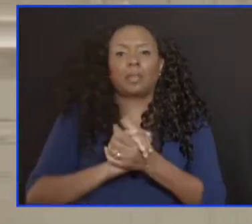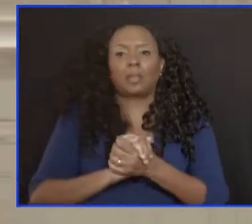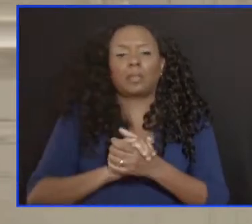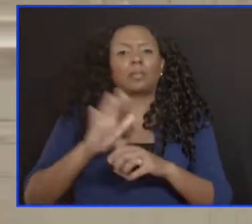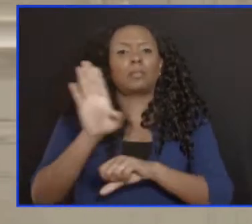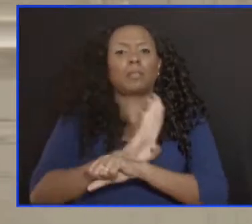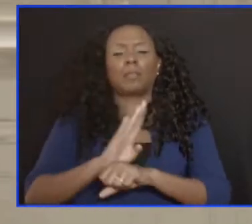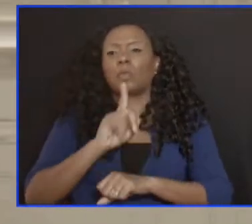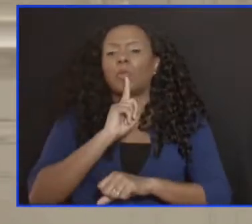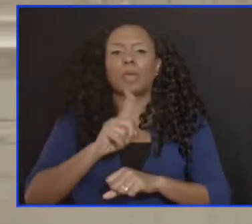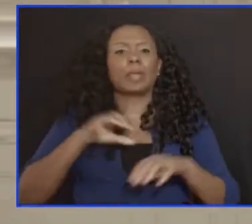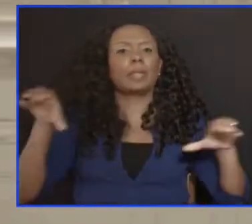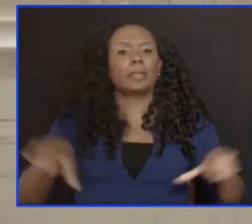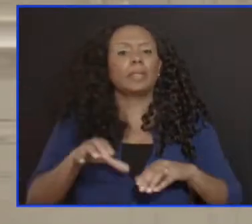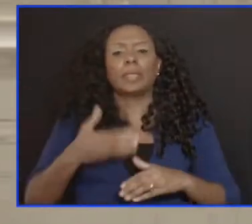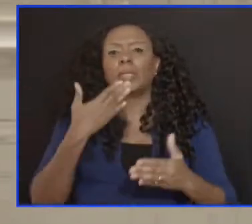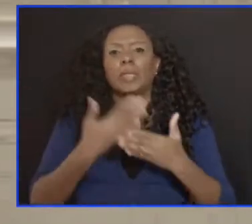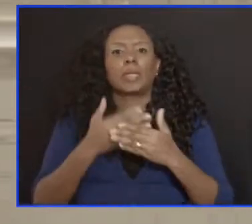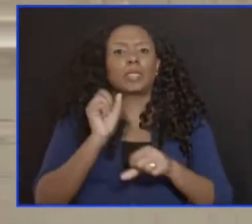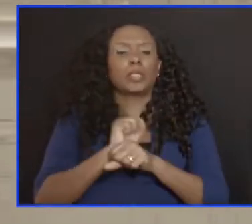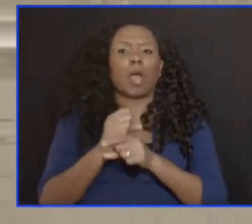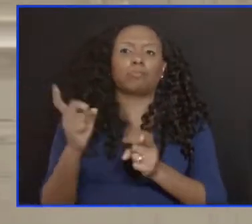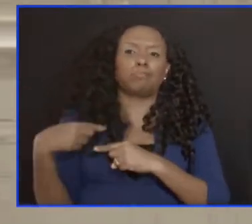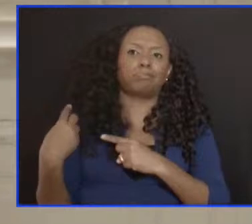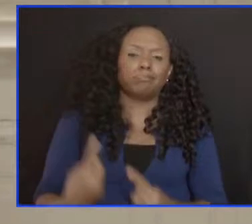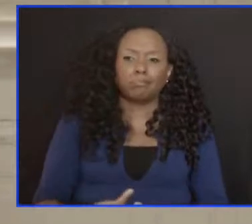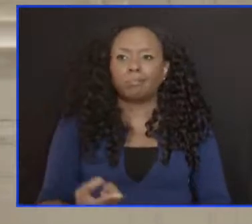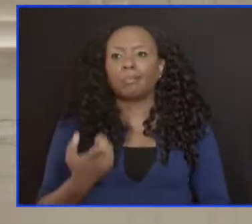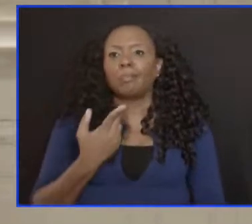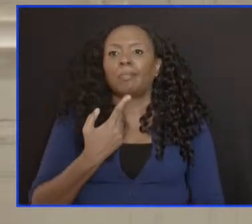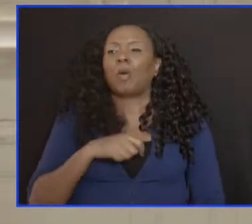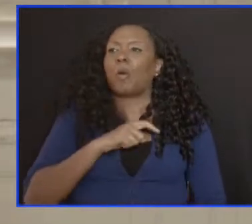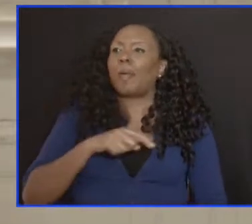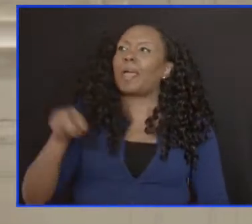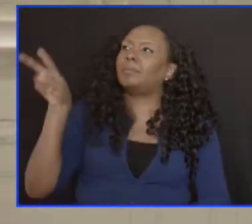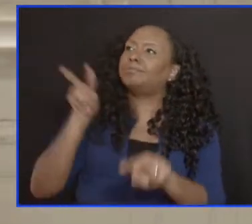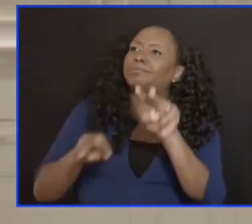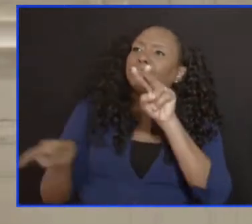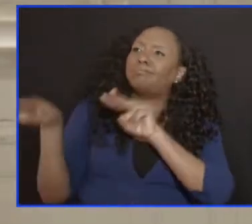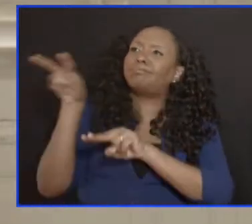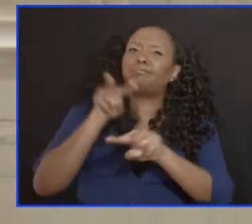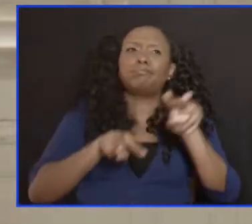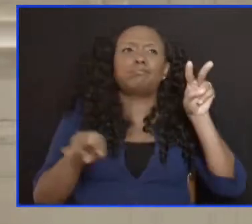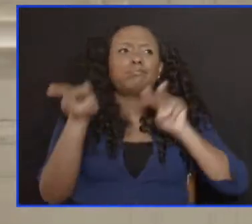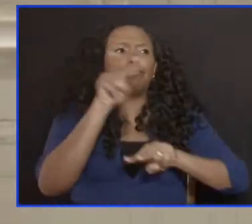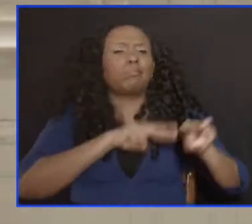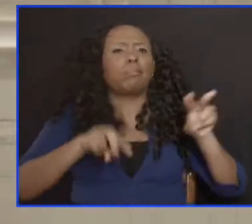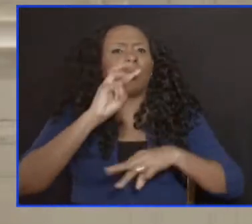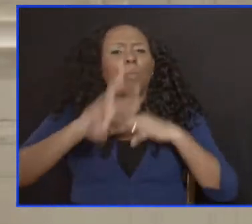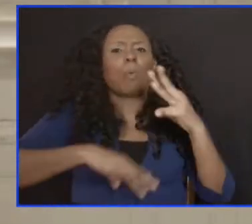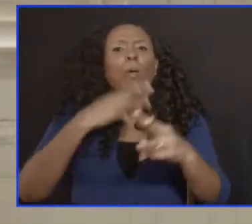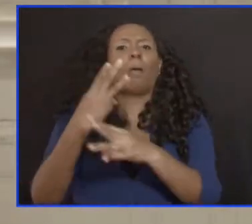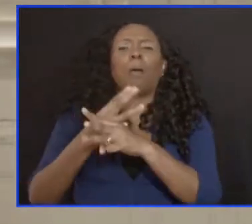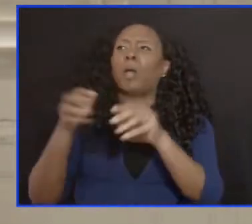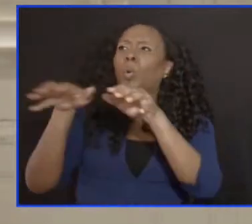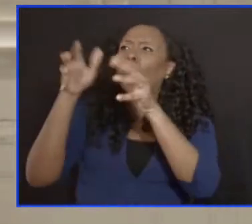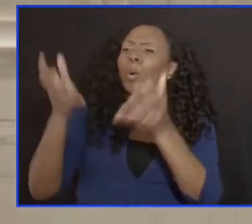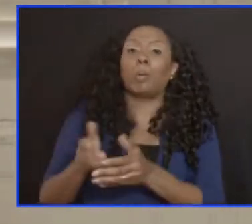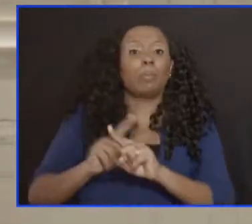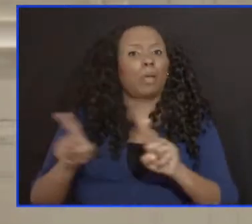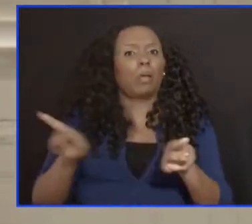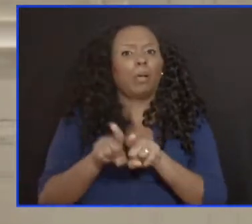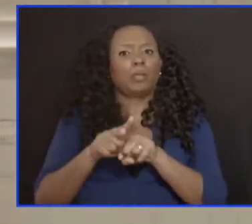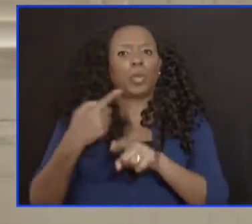country consistently because we've looked at we saw what was going on globally, but we also saw what's going on